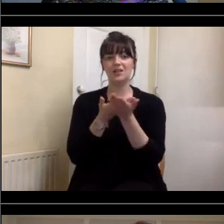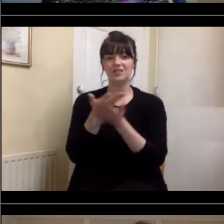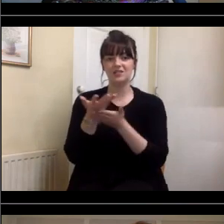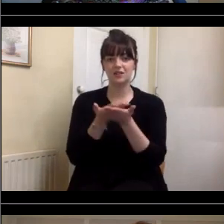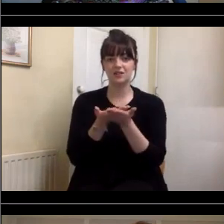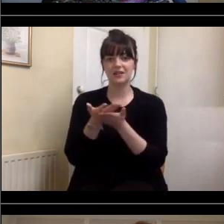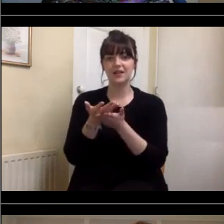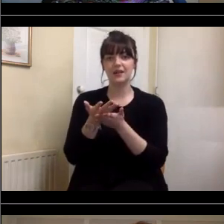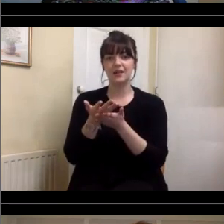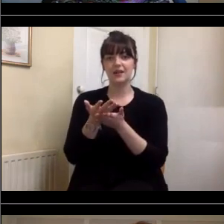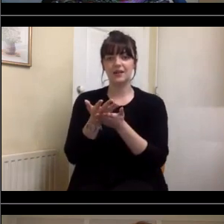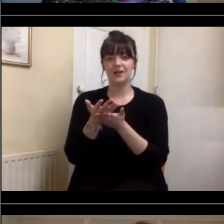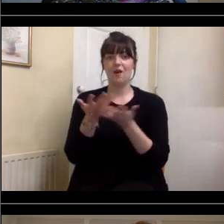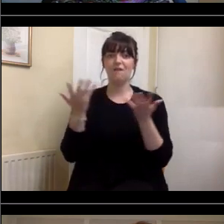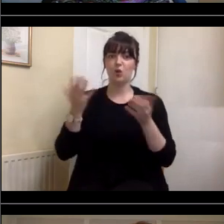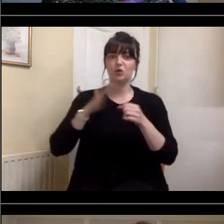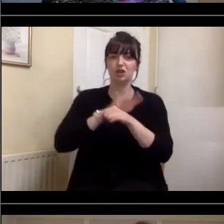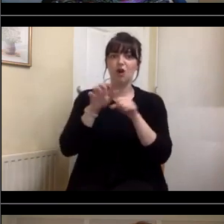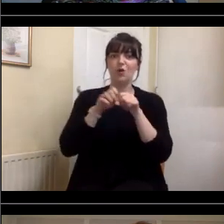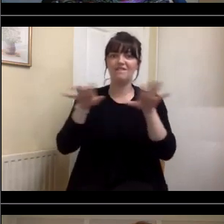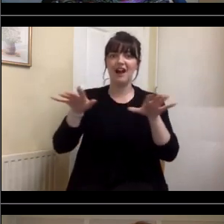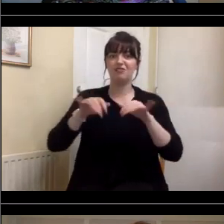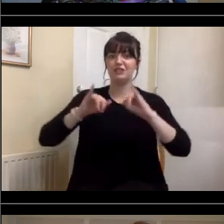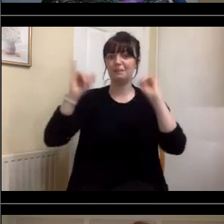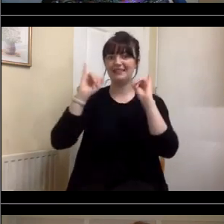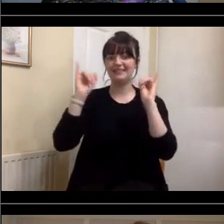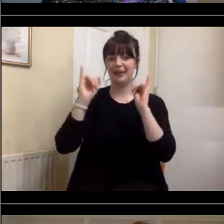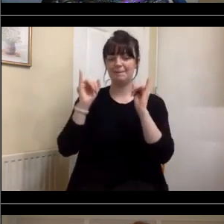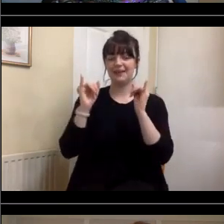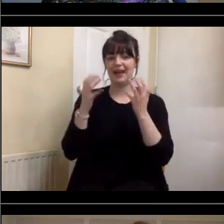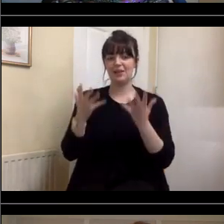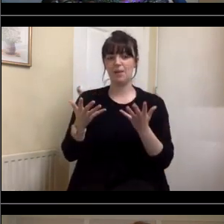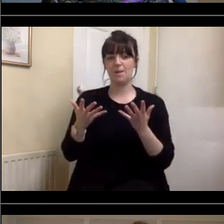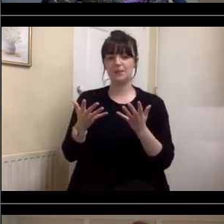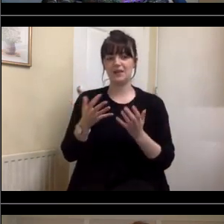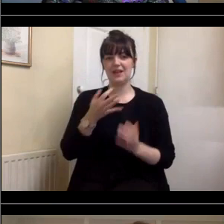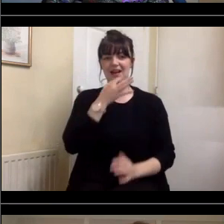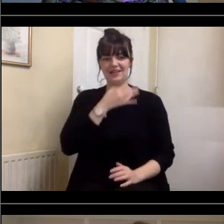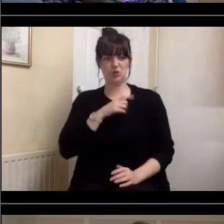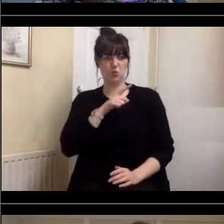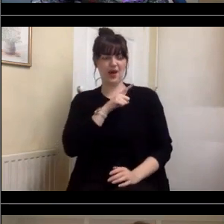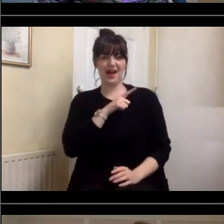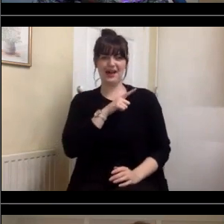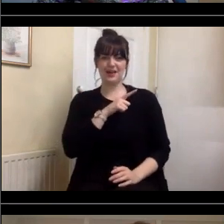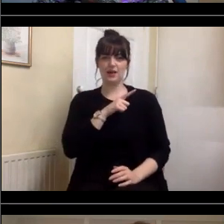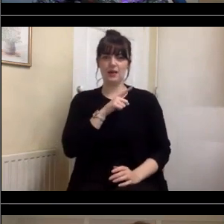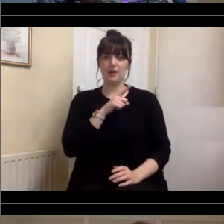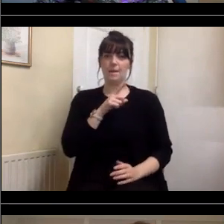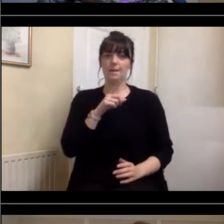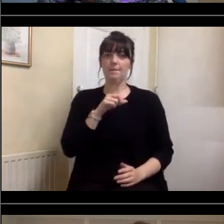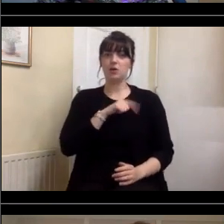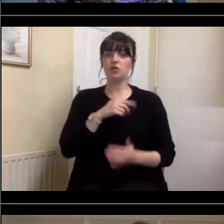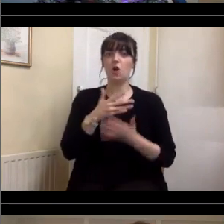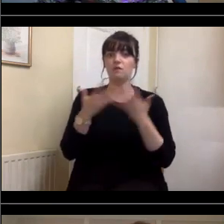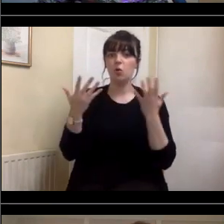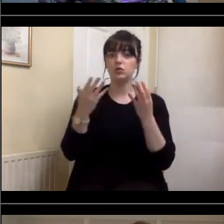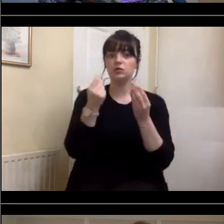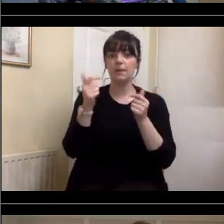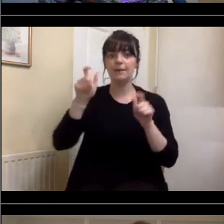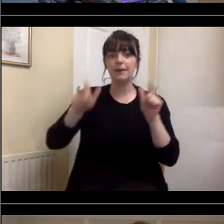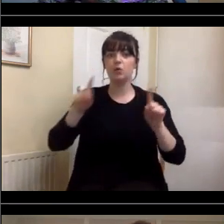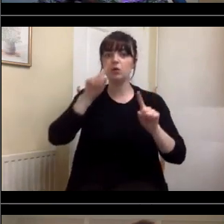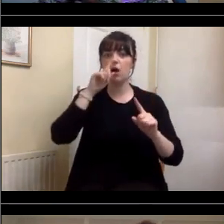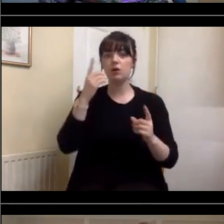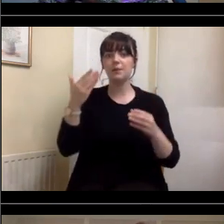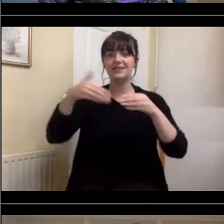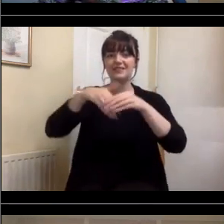global pandemic. And this person is saying, why are we doing it? Because it's excluding some people from participating. And there are some people